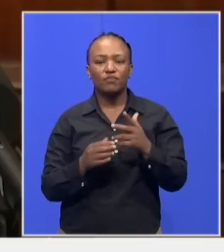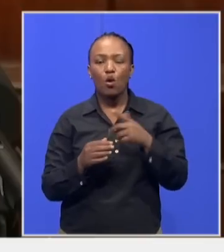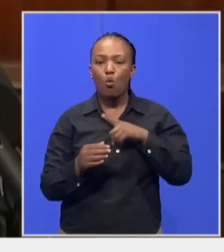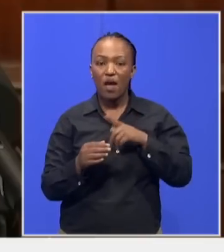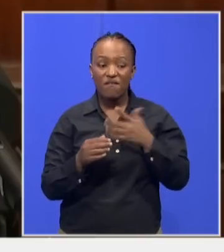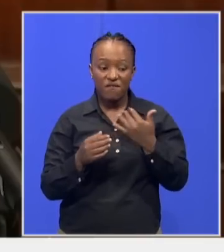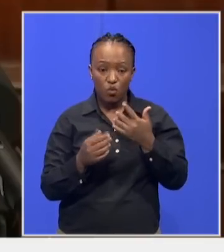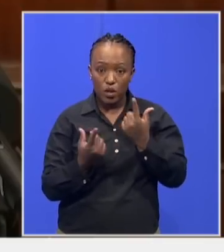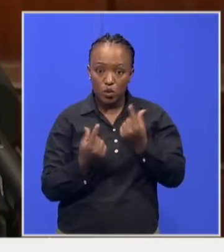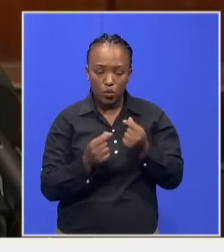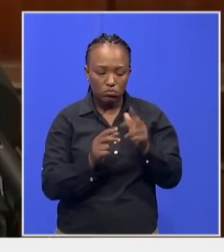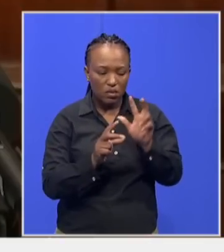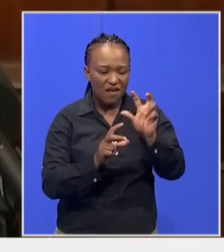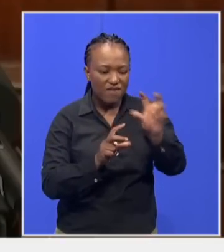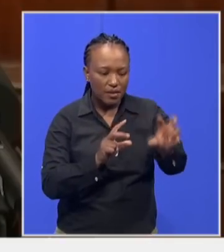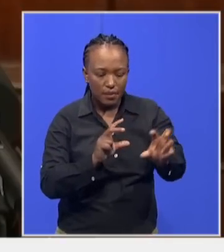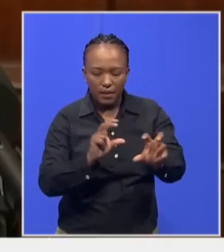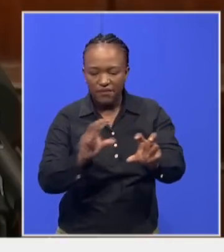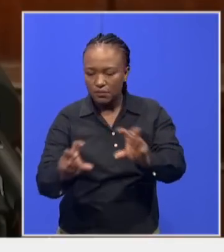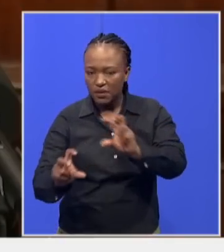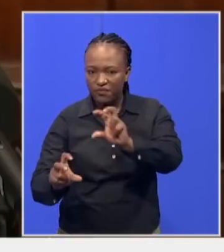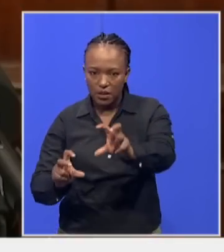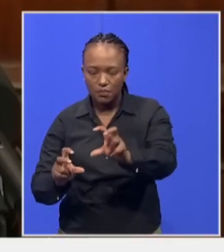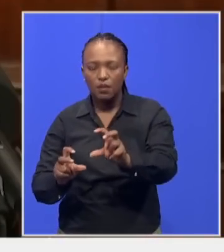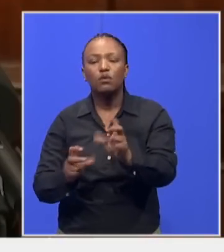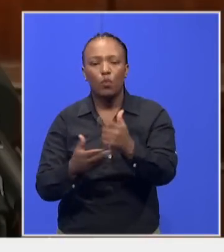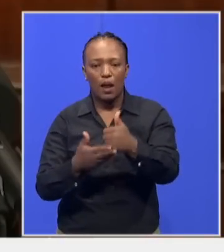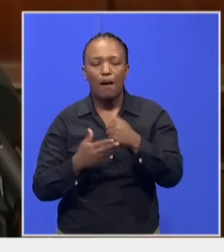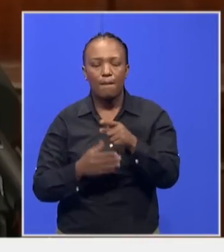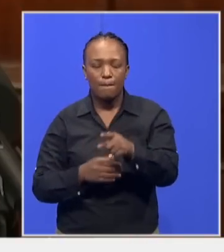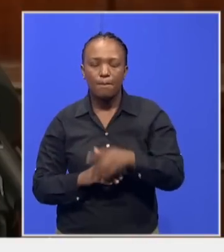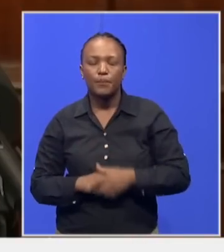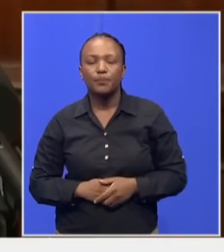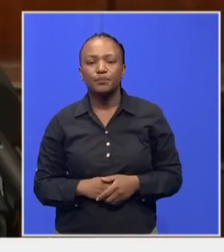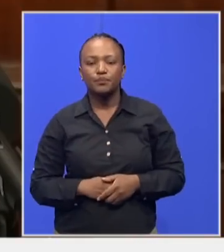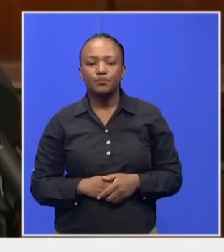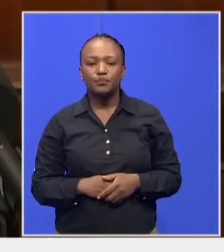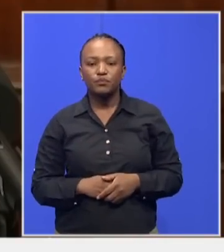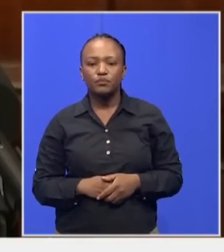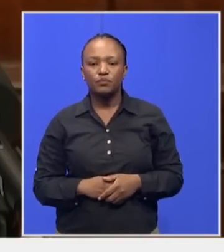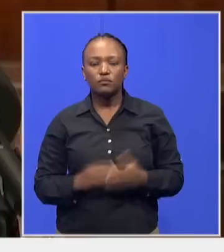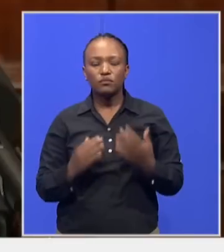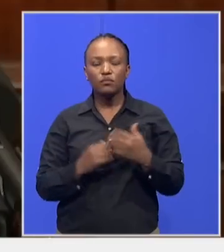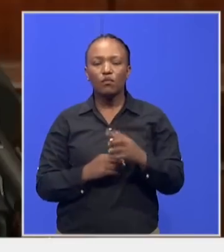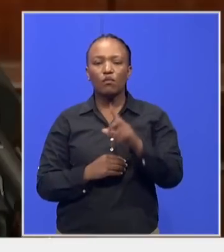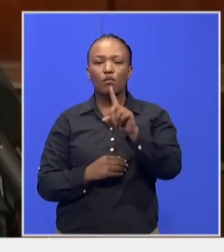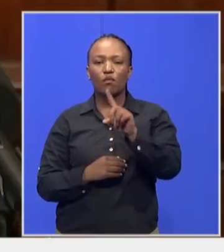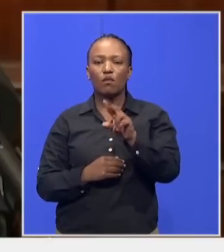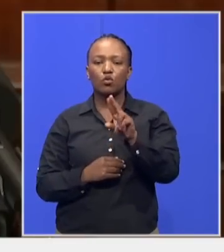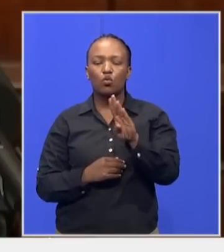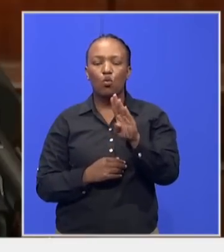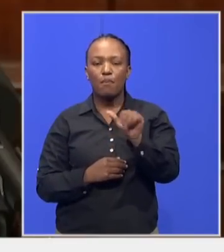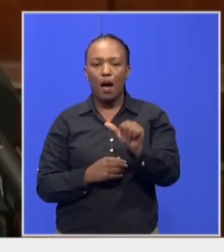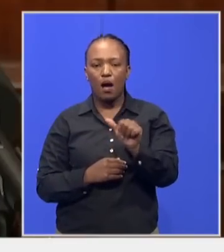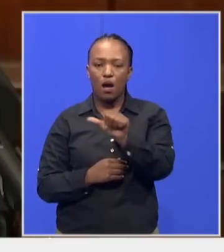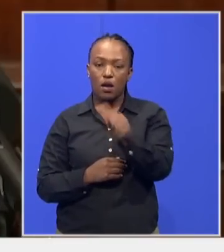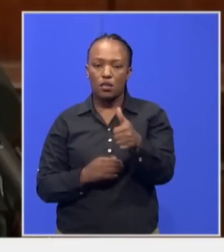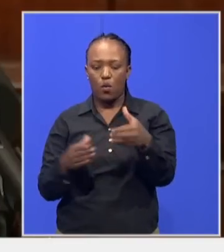going into the future. And then the next number 10 is Duva. 3,000 megawatts is giving